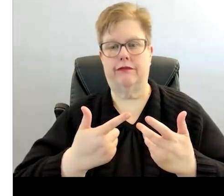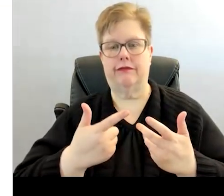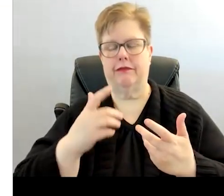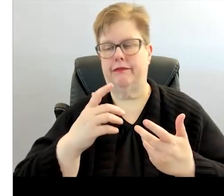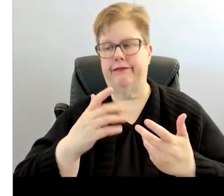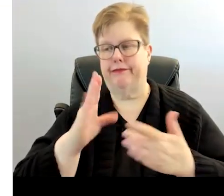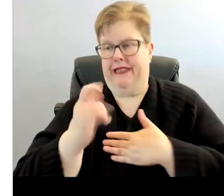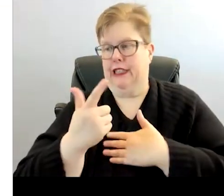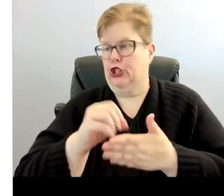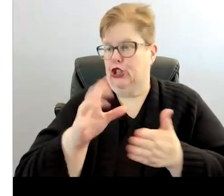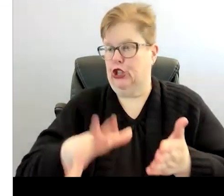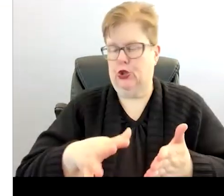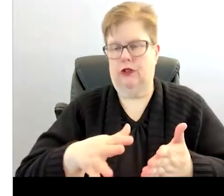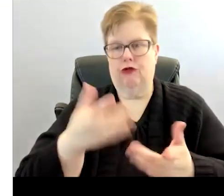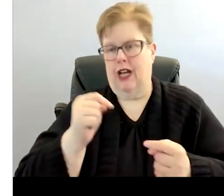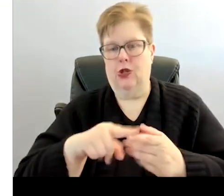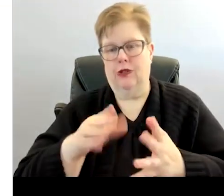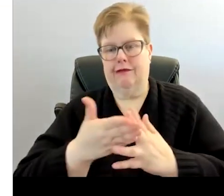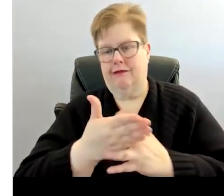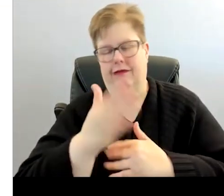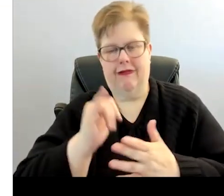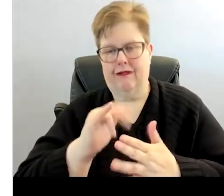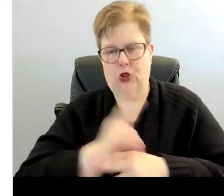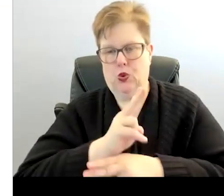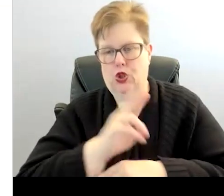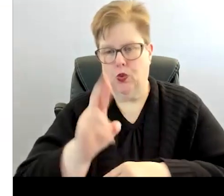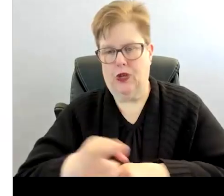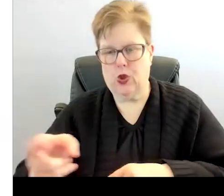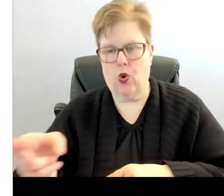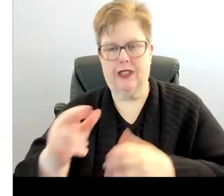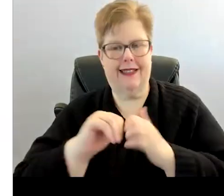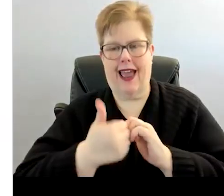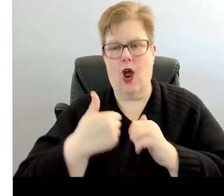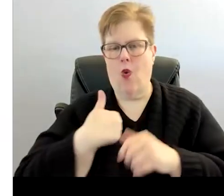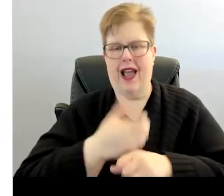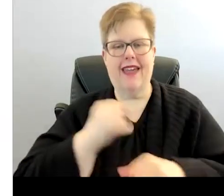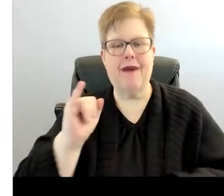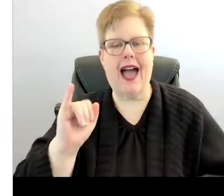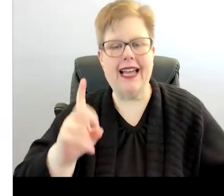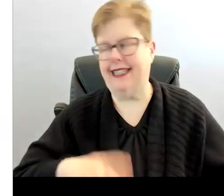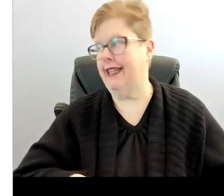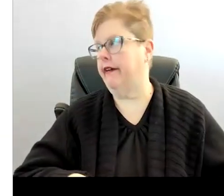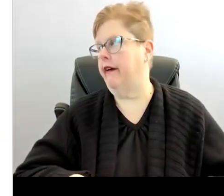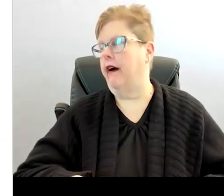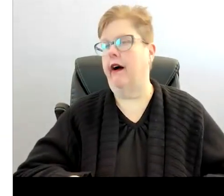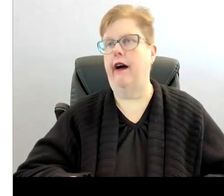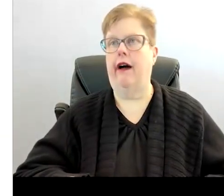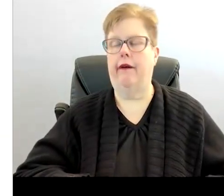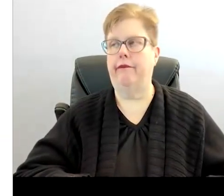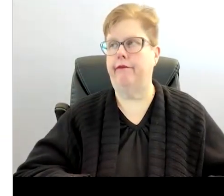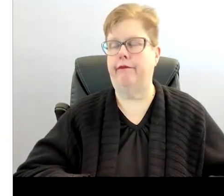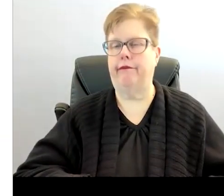a student, navigating a resource, how do I get my ID?